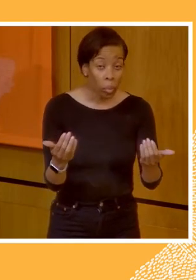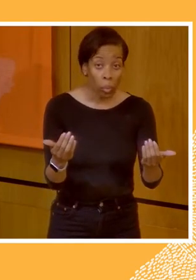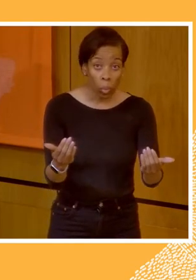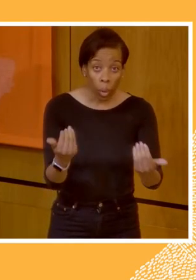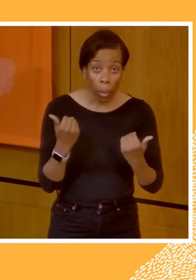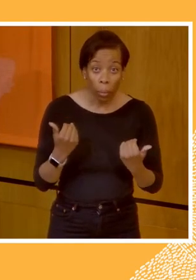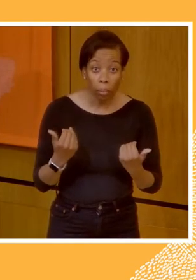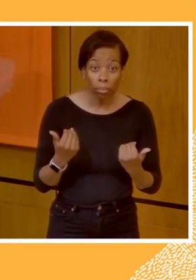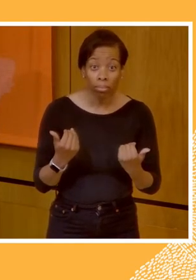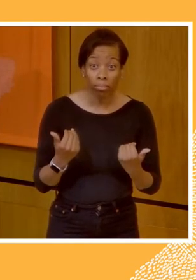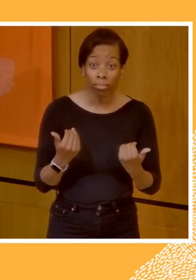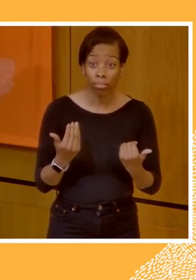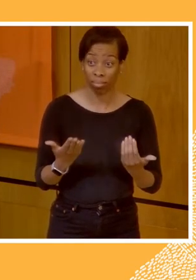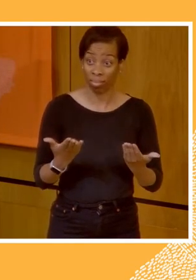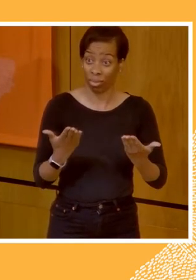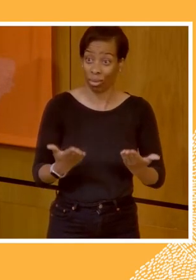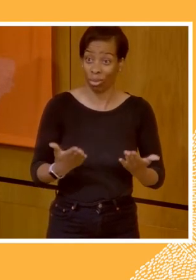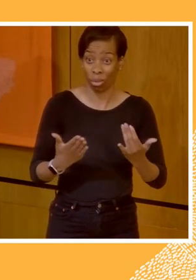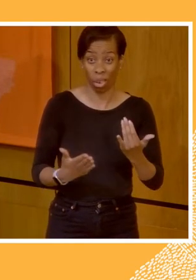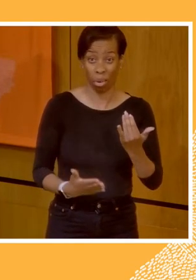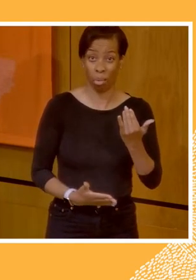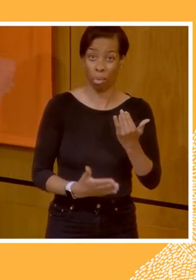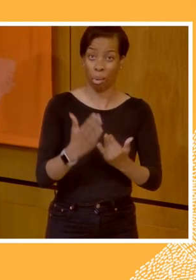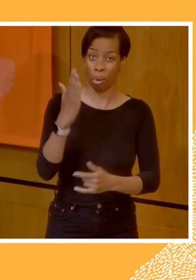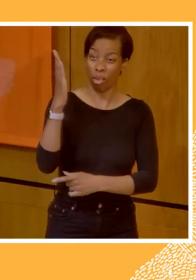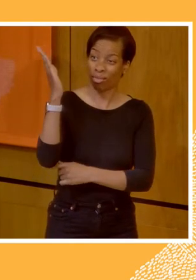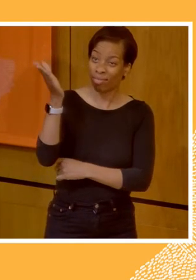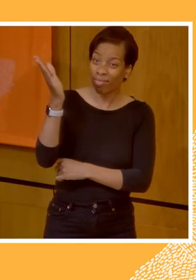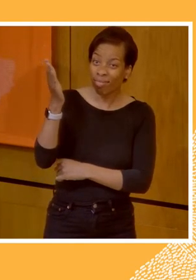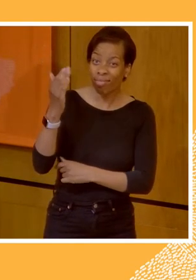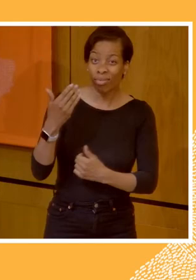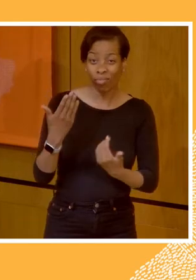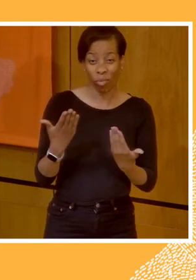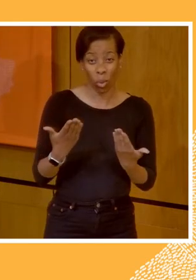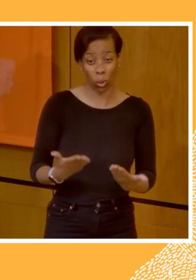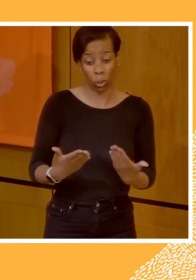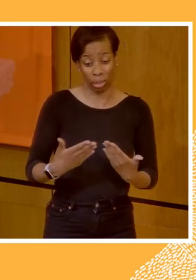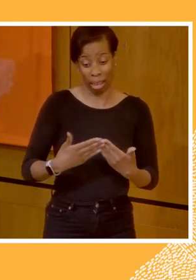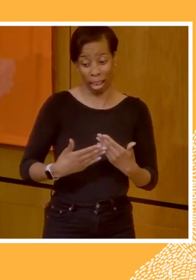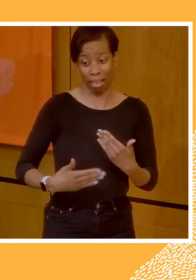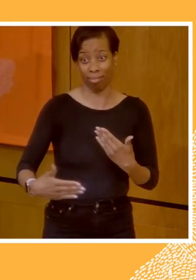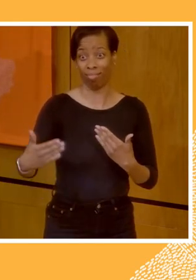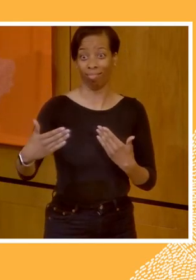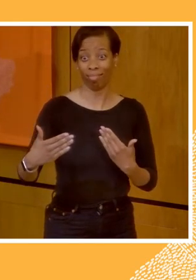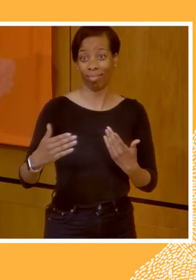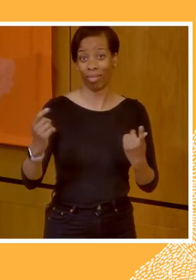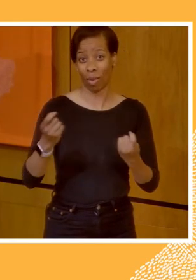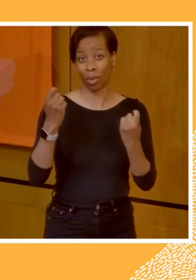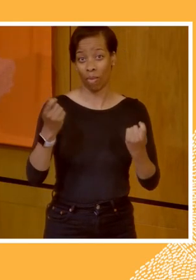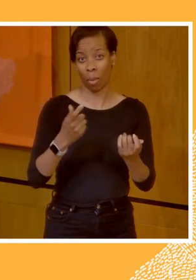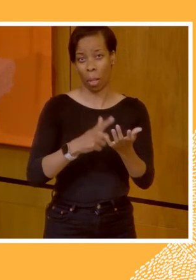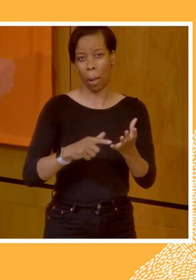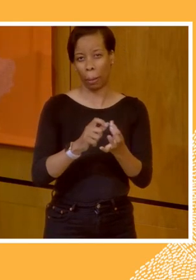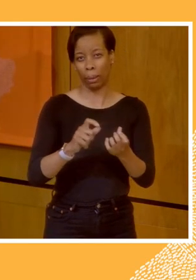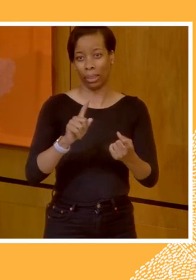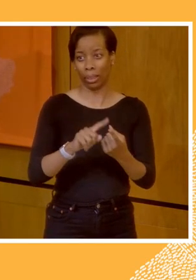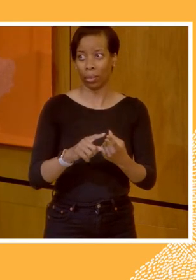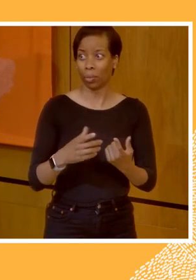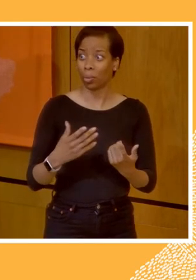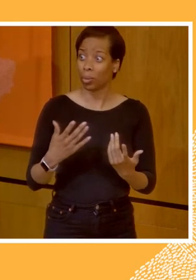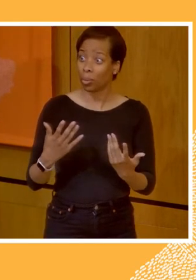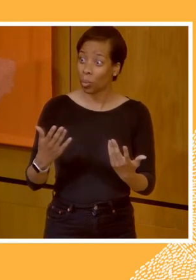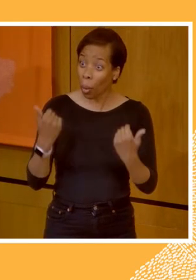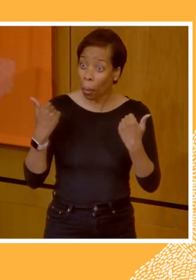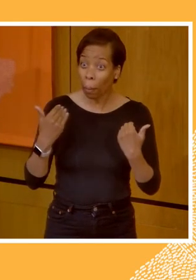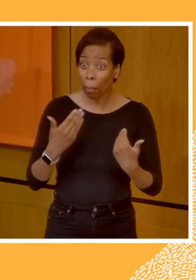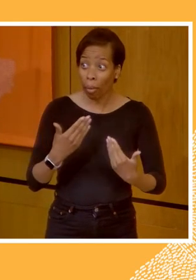This is the last talk of the day for day three of the Land Body Ecologies Festival. So welcome and thanks for hanging in there